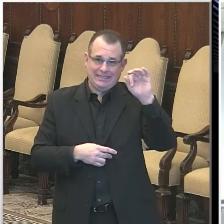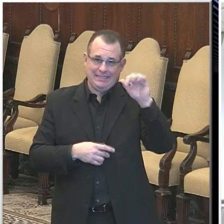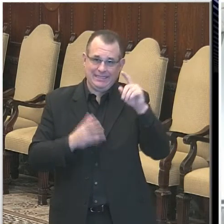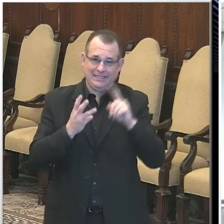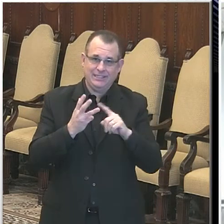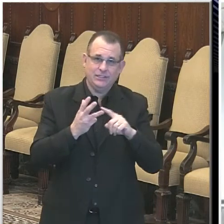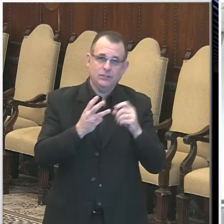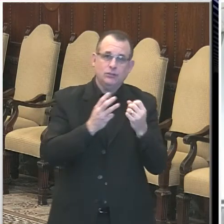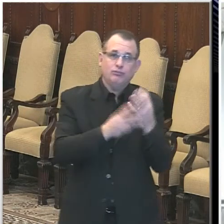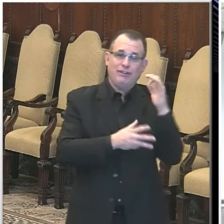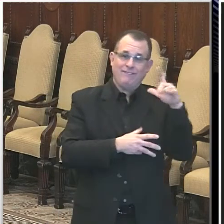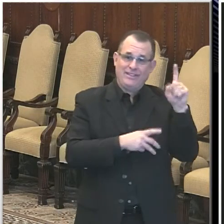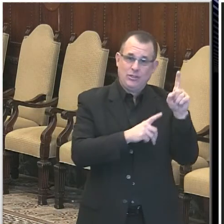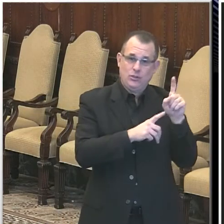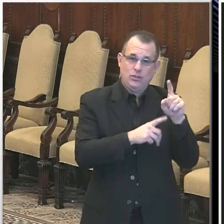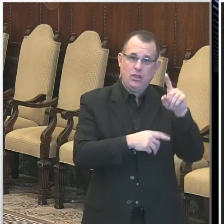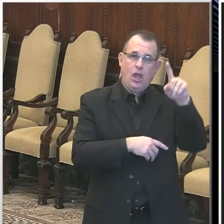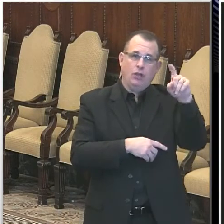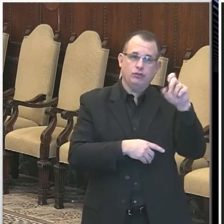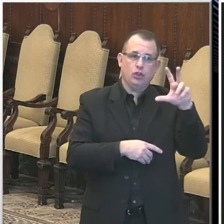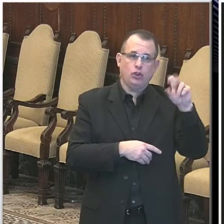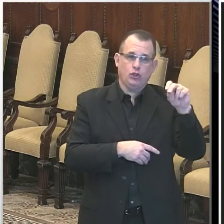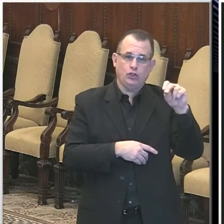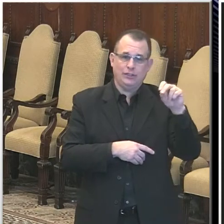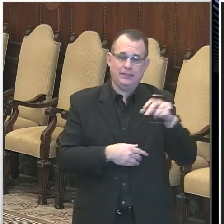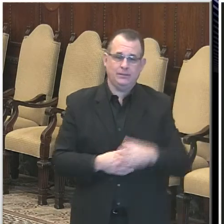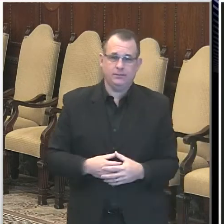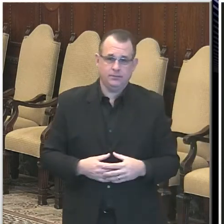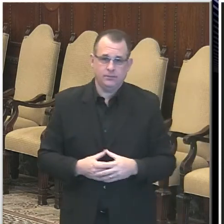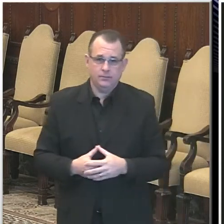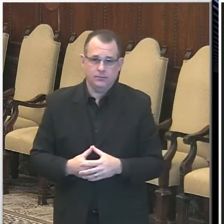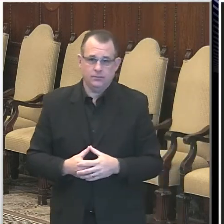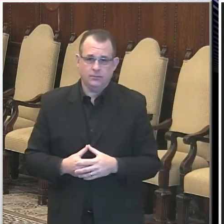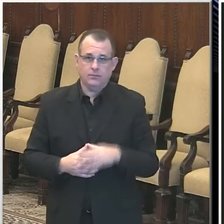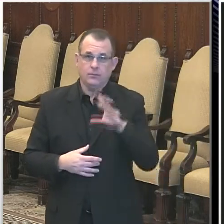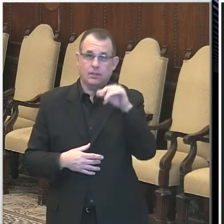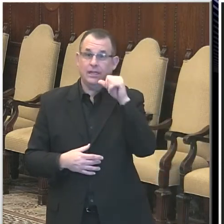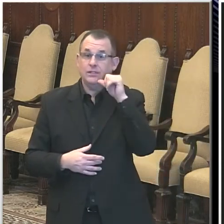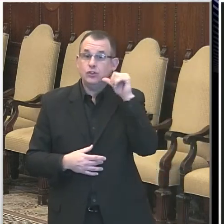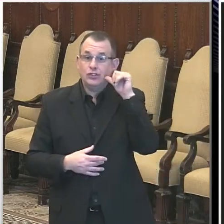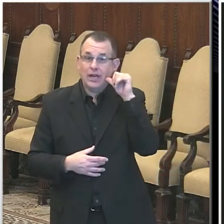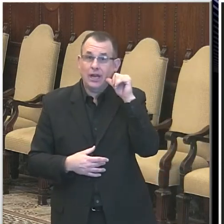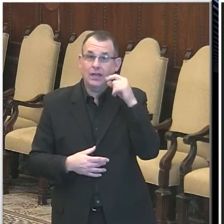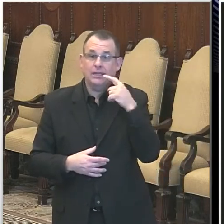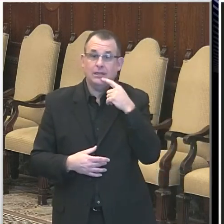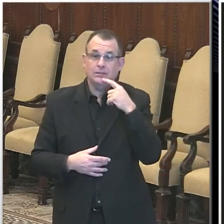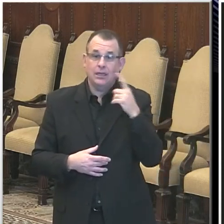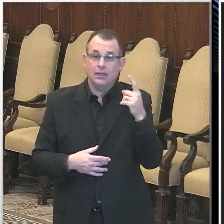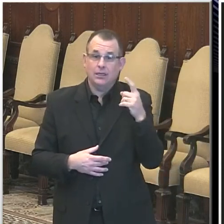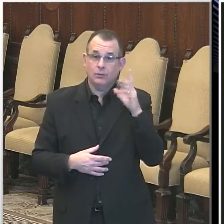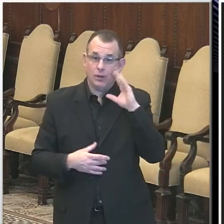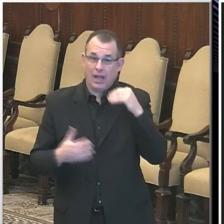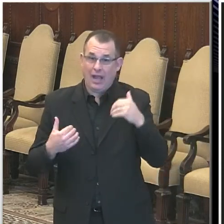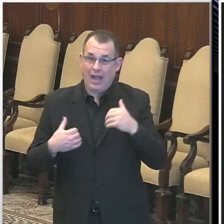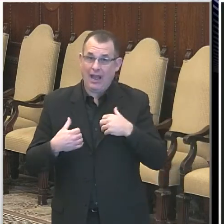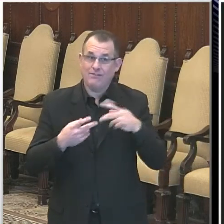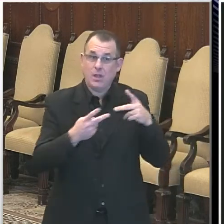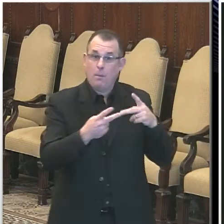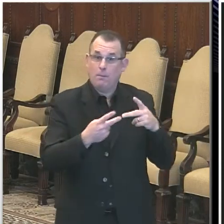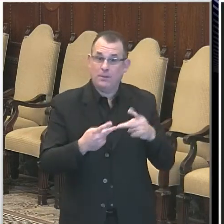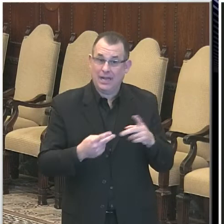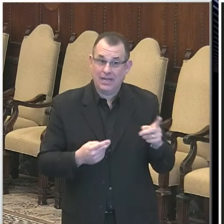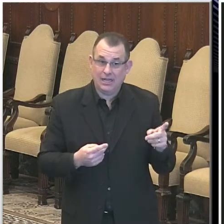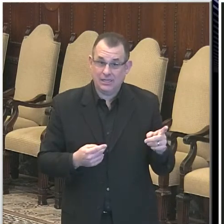rooms. Okay. Yesterday, you said that there would be a site for people with profound behavioral